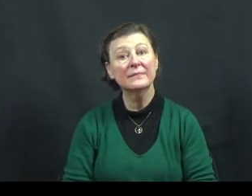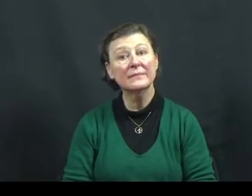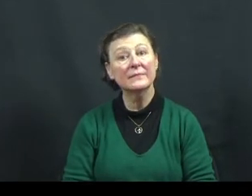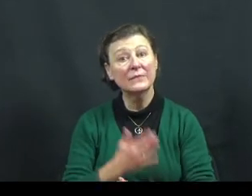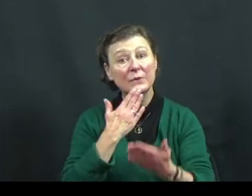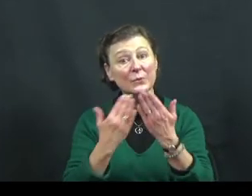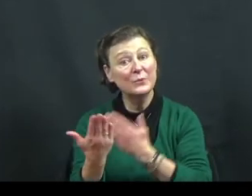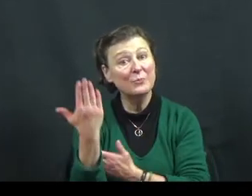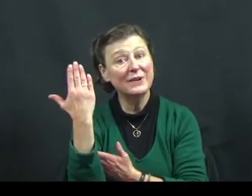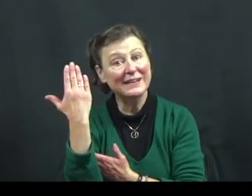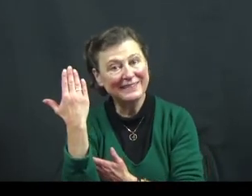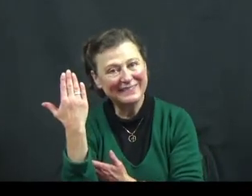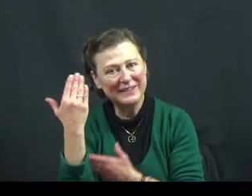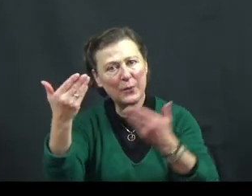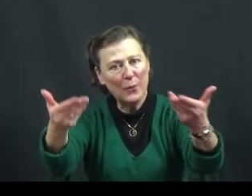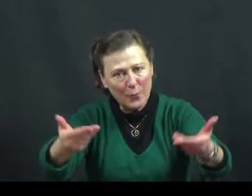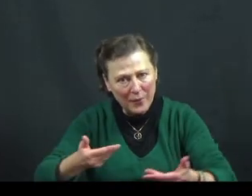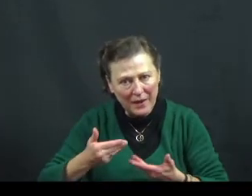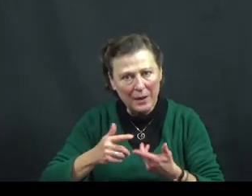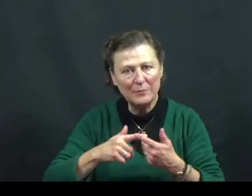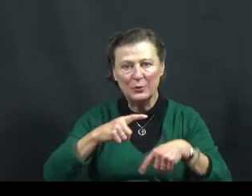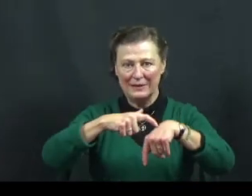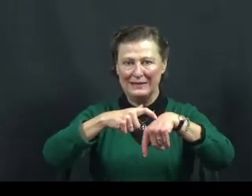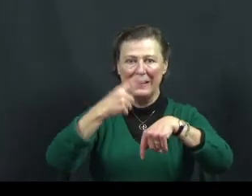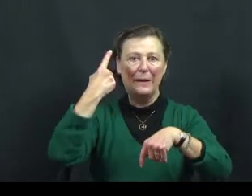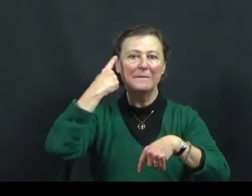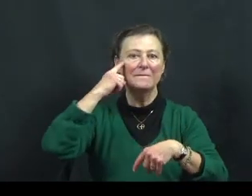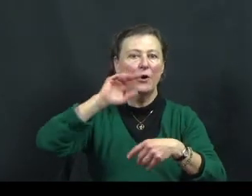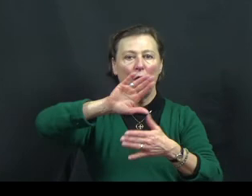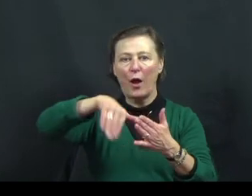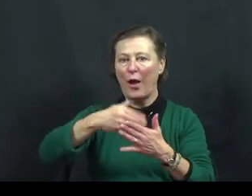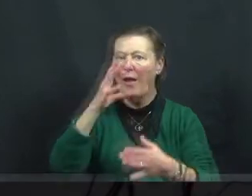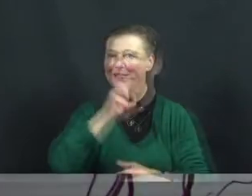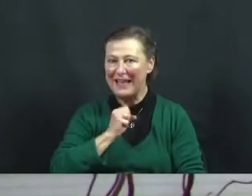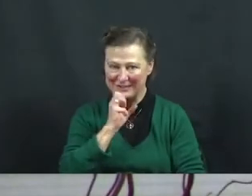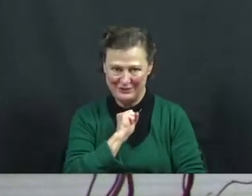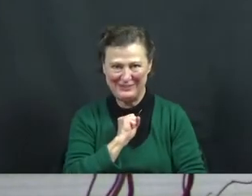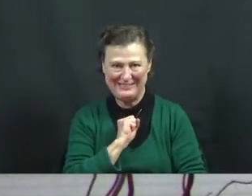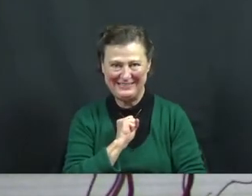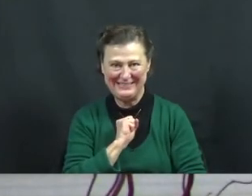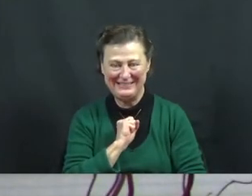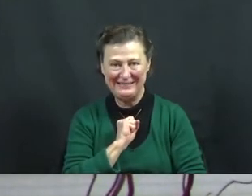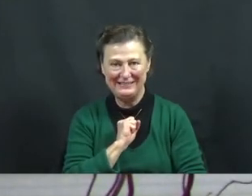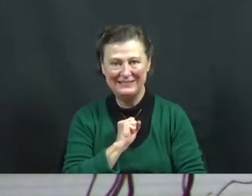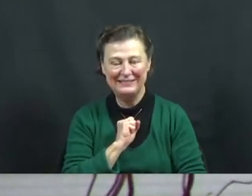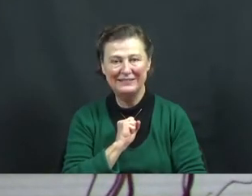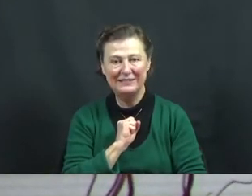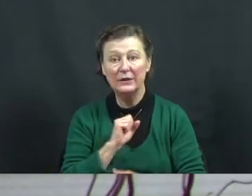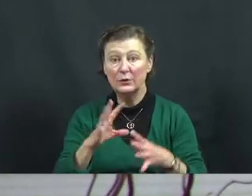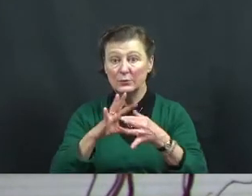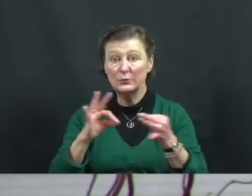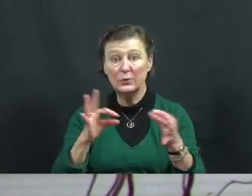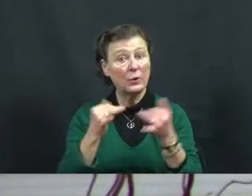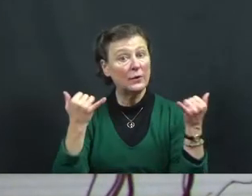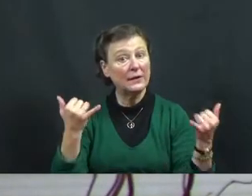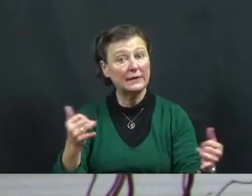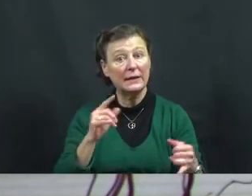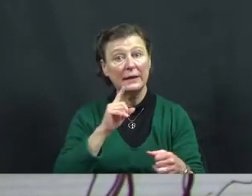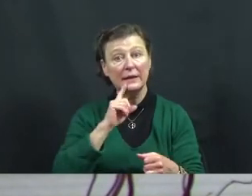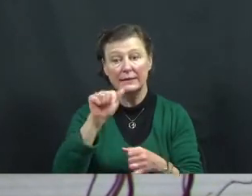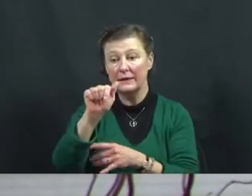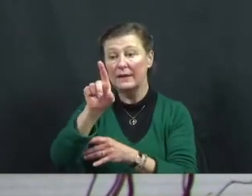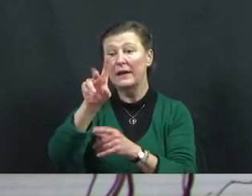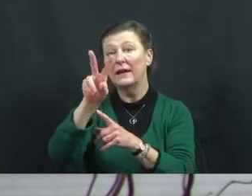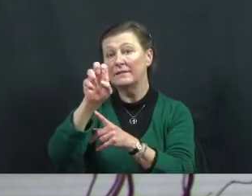Good morning and welcome to the Time for All Ages portion of the service. The story I'm going to tell you today is an Advent